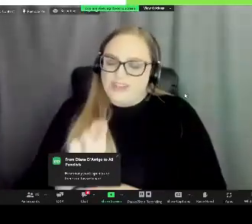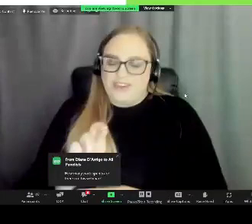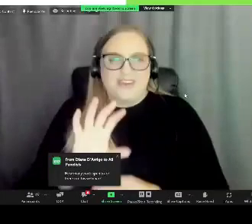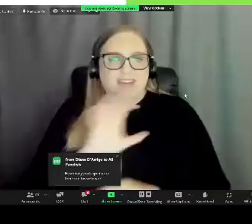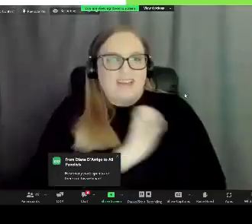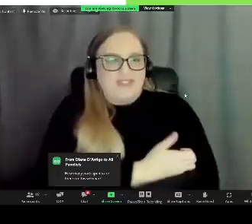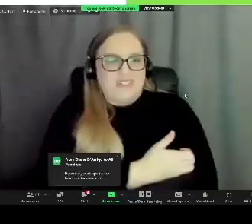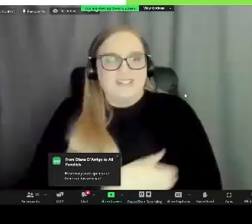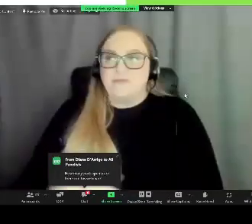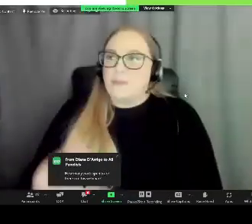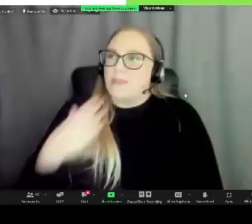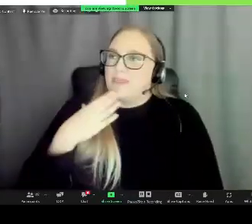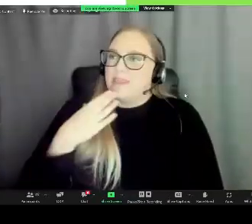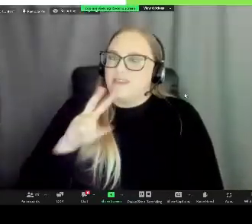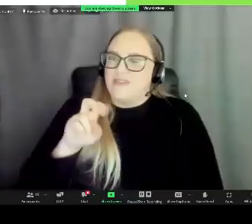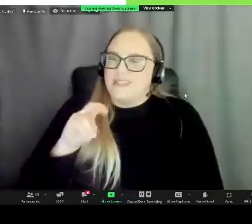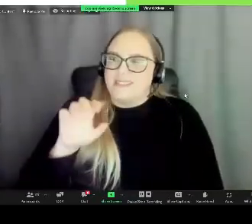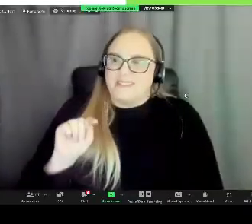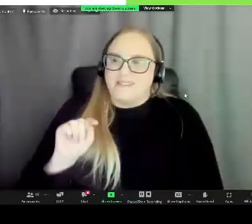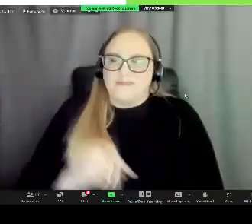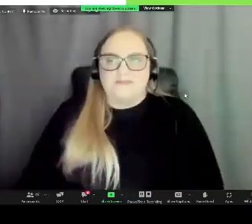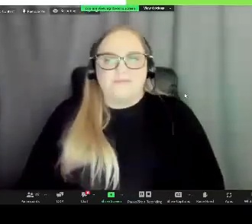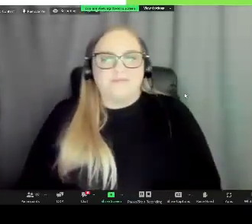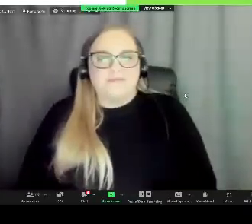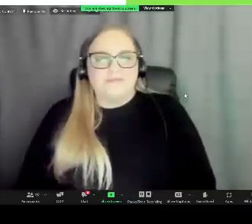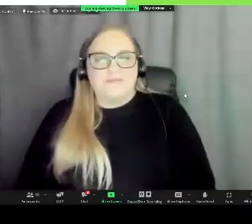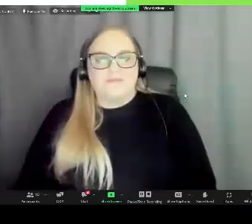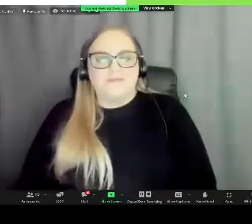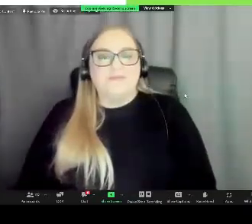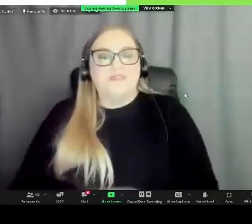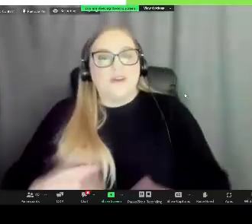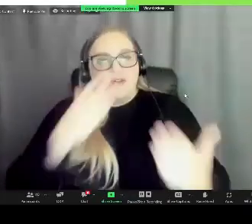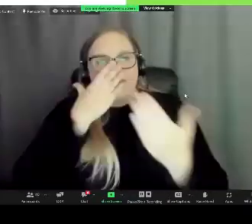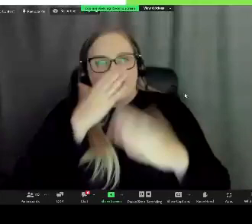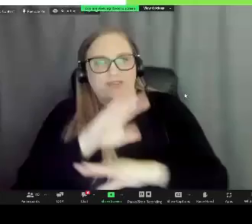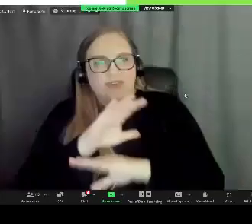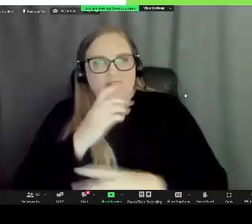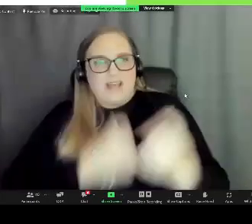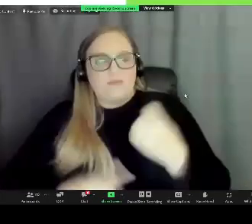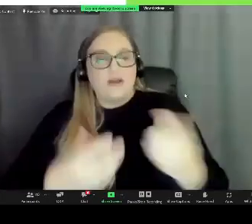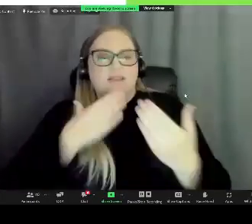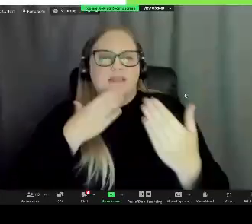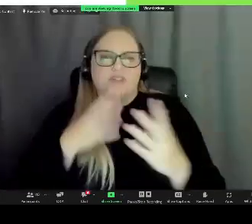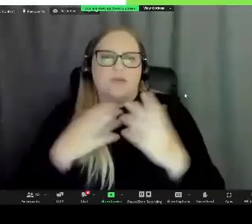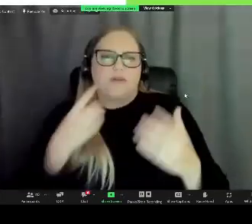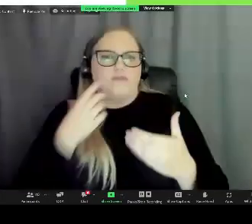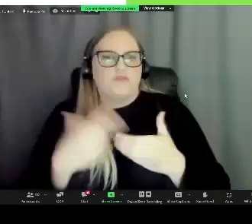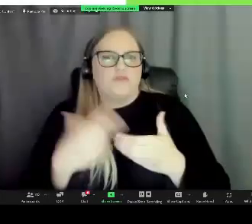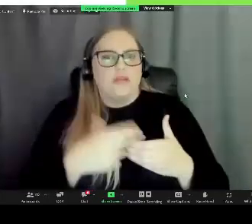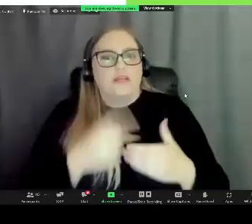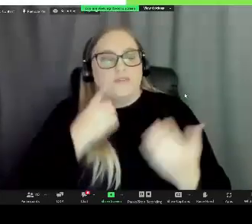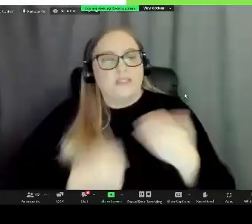Thank you, Vincent. All right, good afternoon, everyone. And thanks very much for joining us for today's Consent-Based